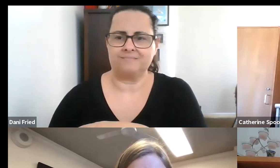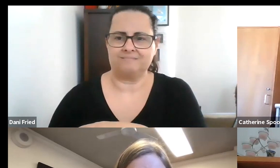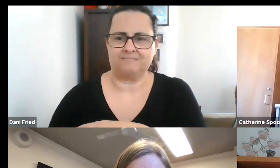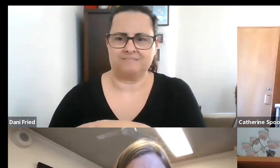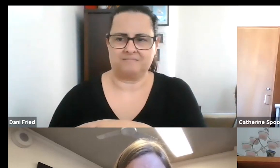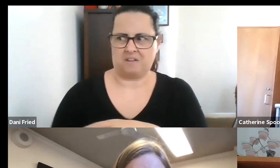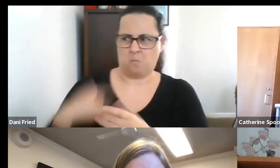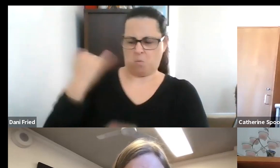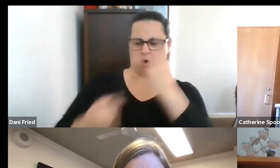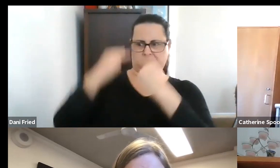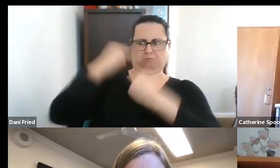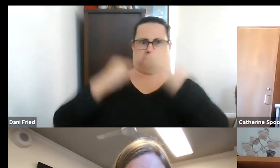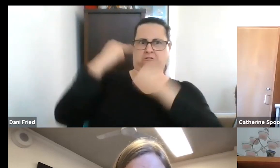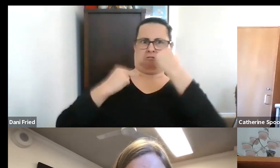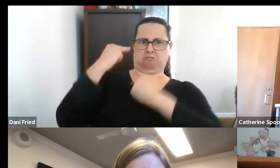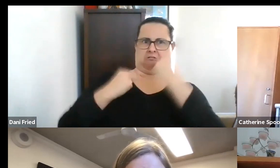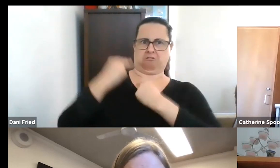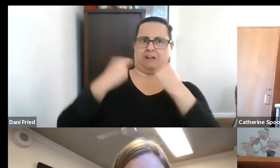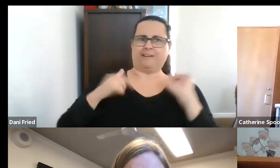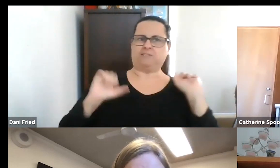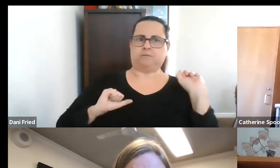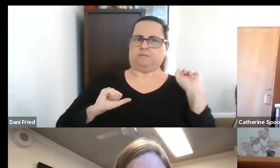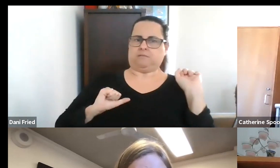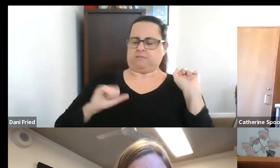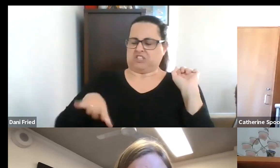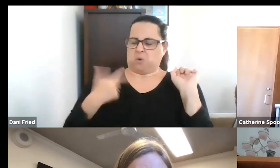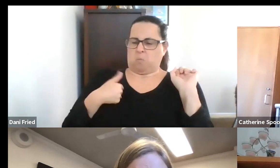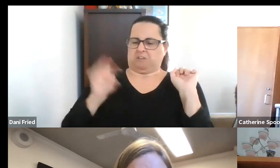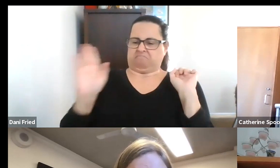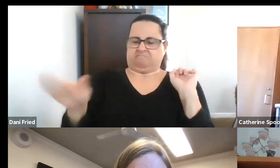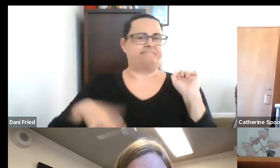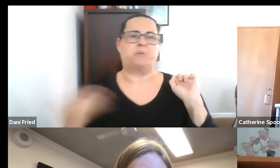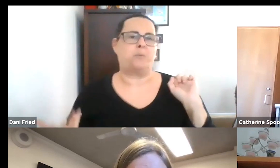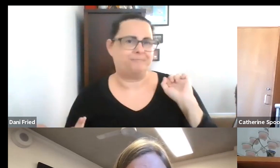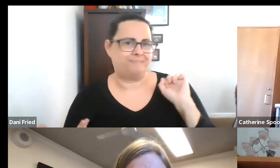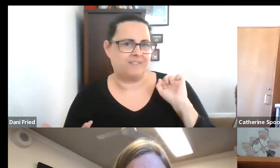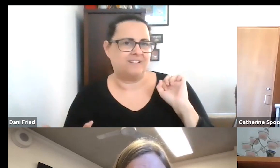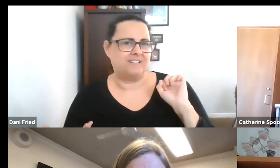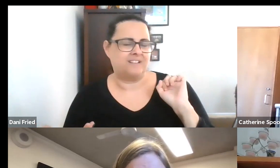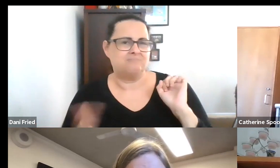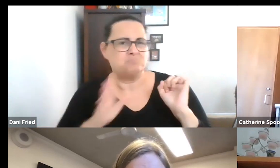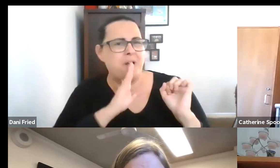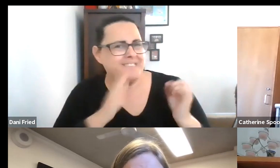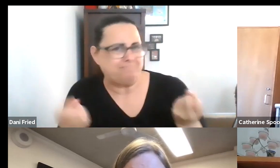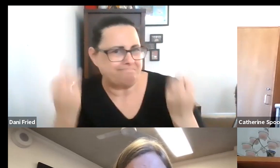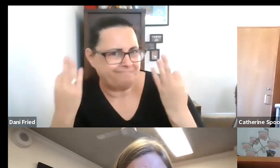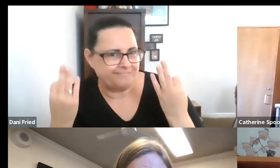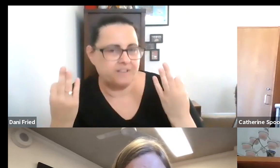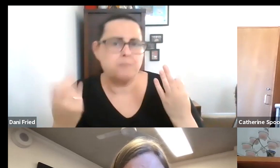judgment or more fear of approaching that particular person. I think some of that may have